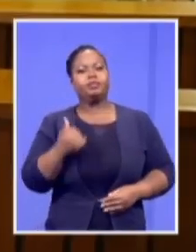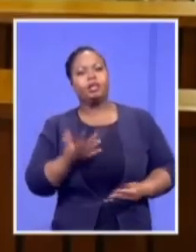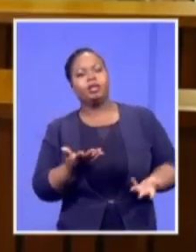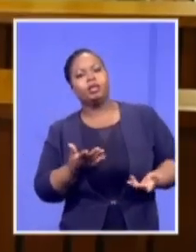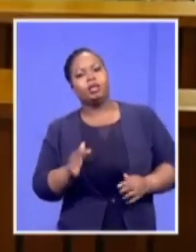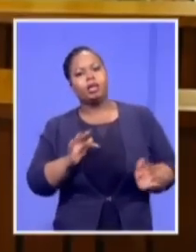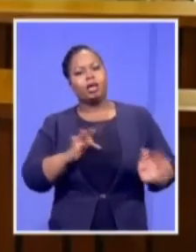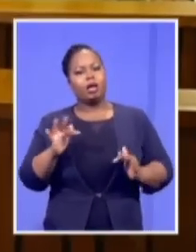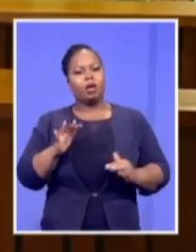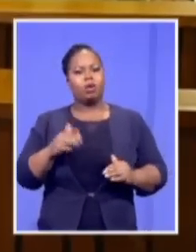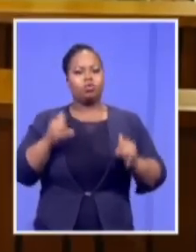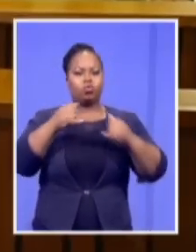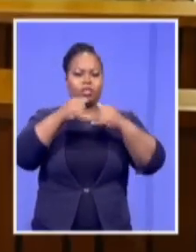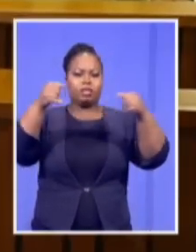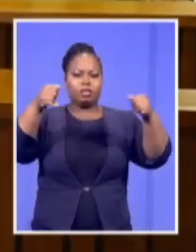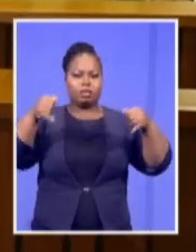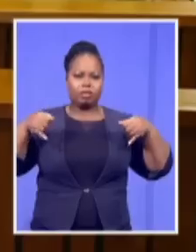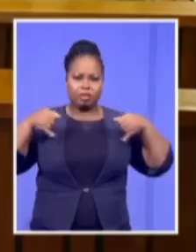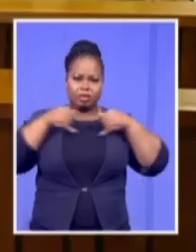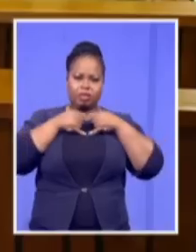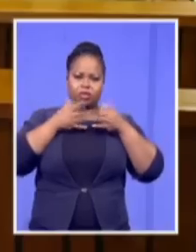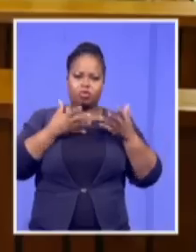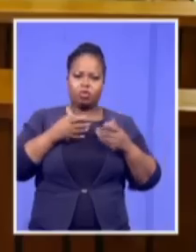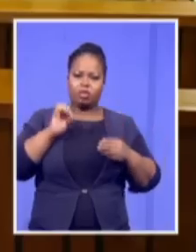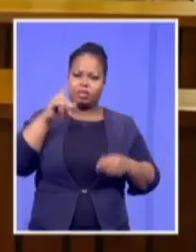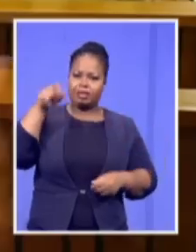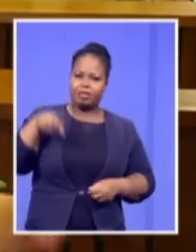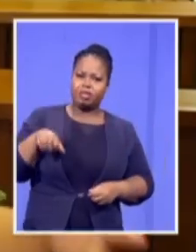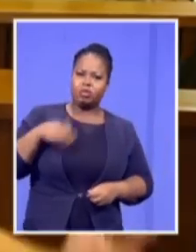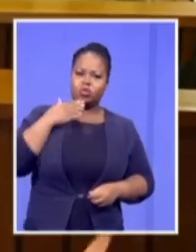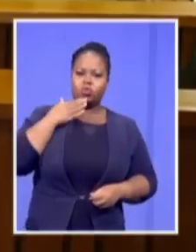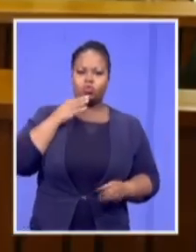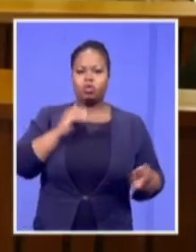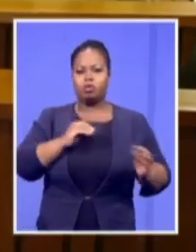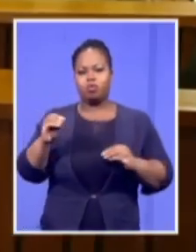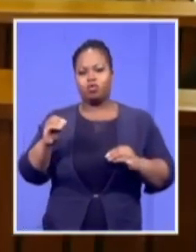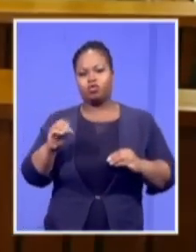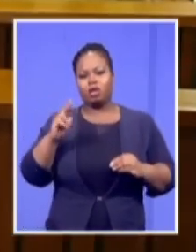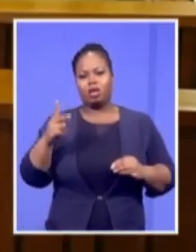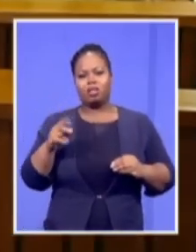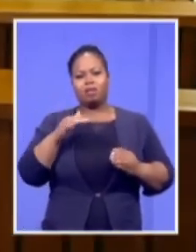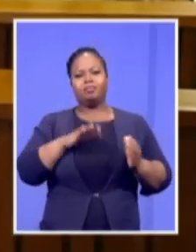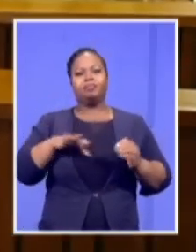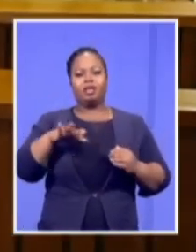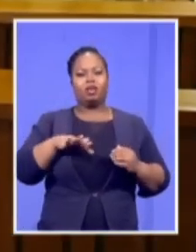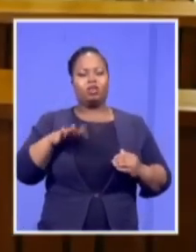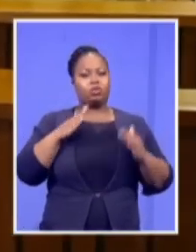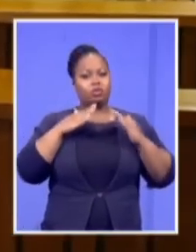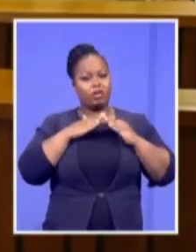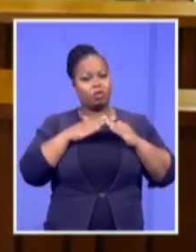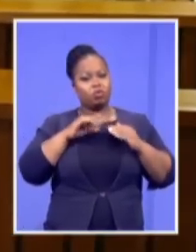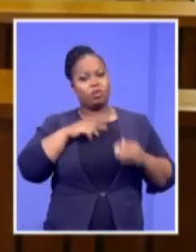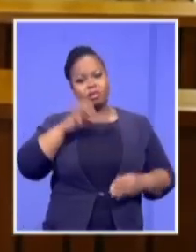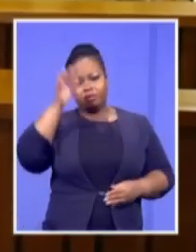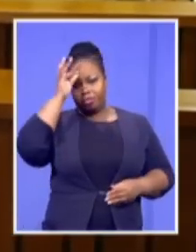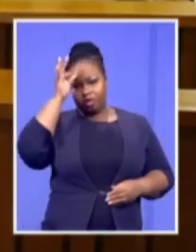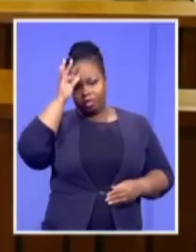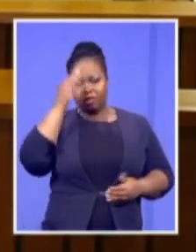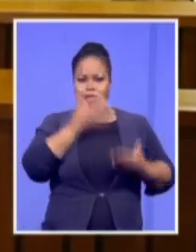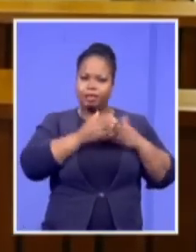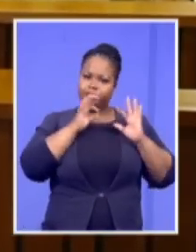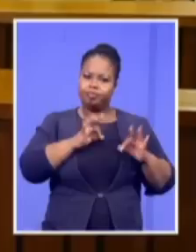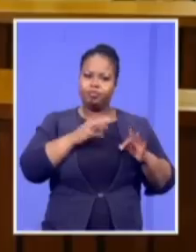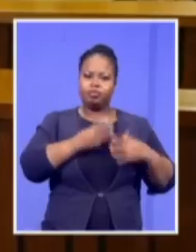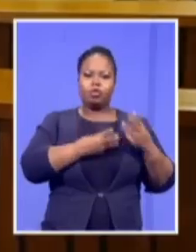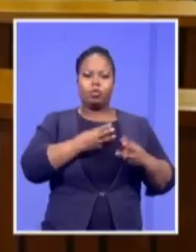was it cordoned off? Was there anyone moved to a certain section of the house, or so that police were able to properly do their